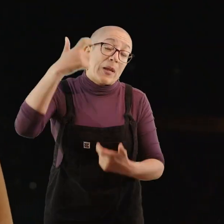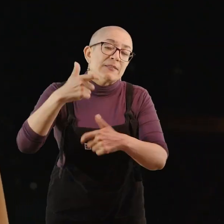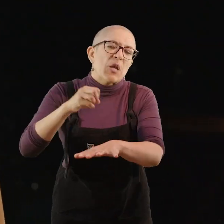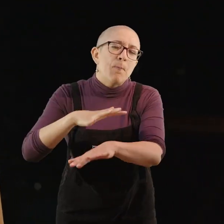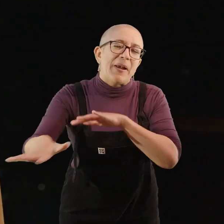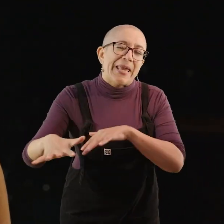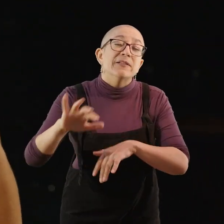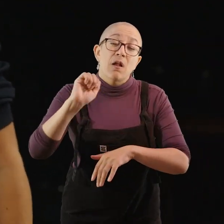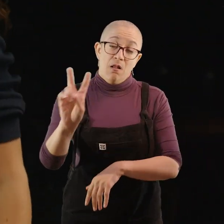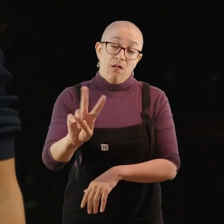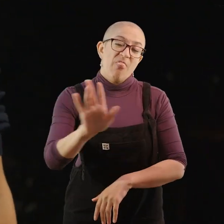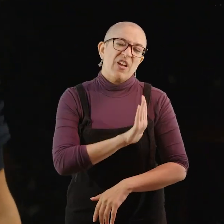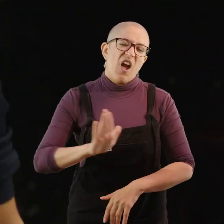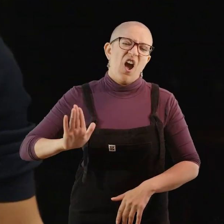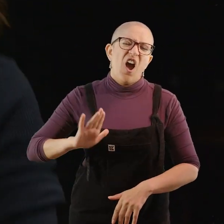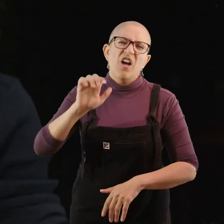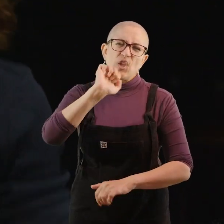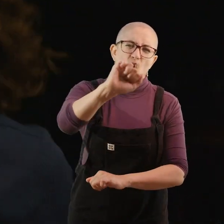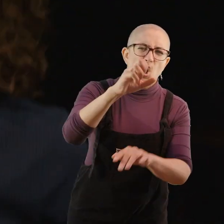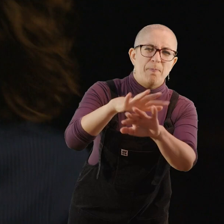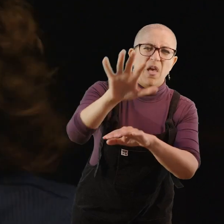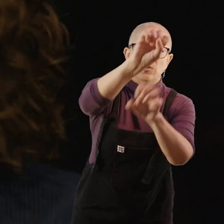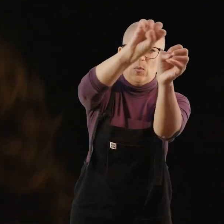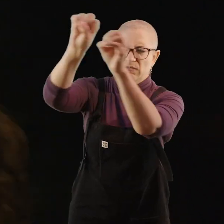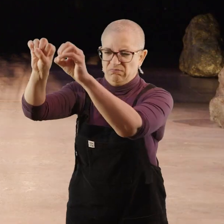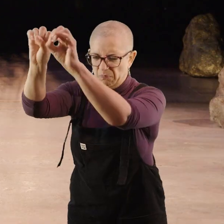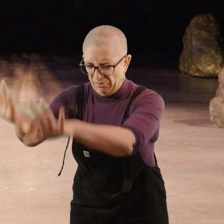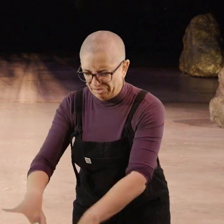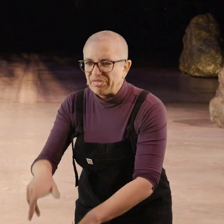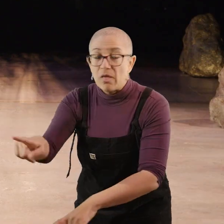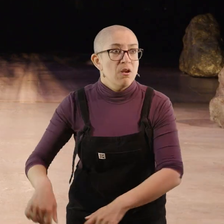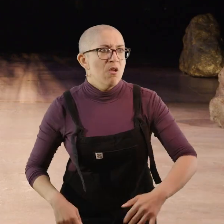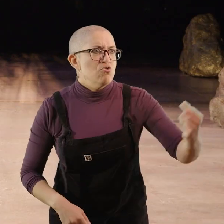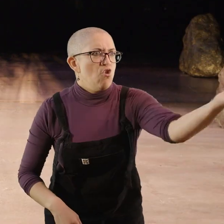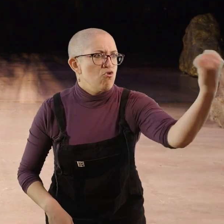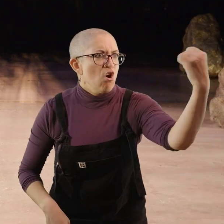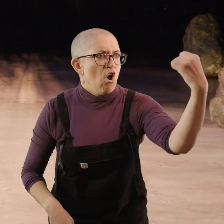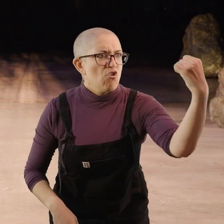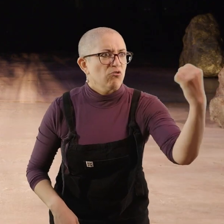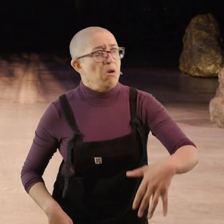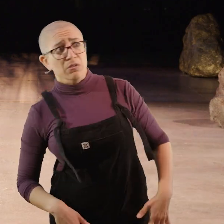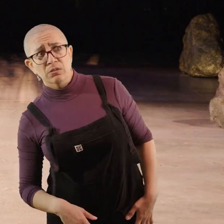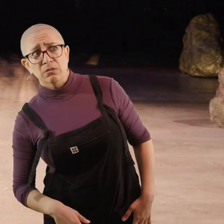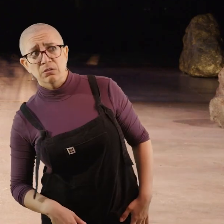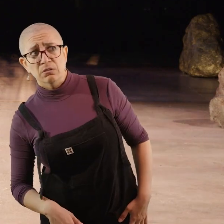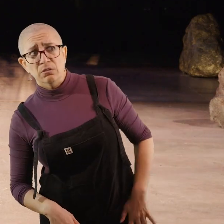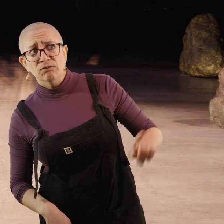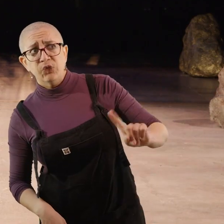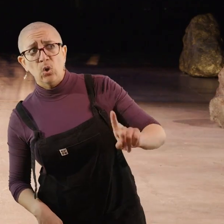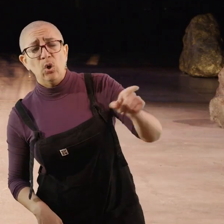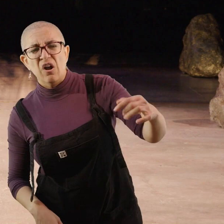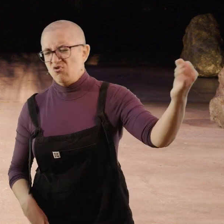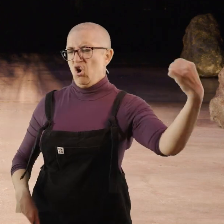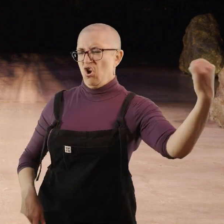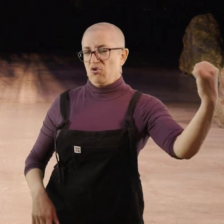gild the faces of the grooms withal, for it must seem their guilt. Whence is that knocking? How is it with me